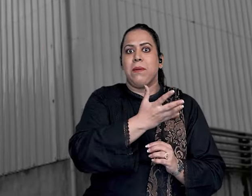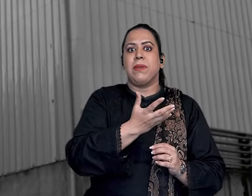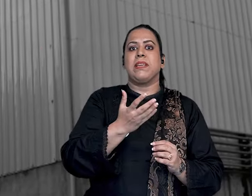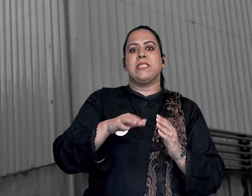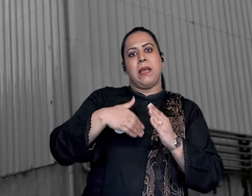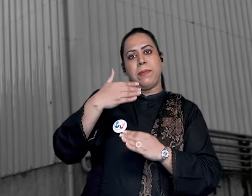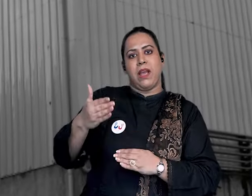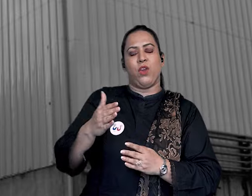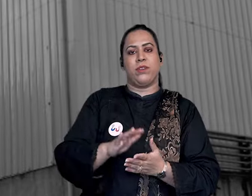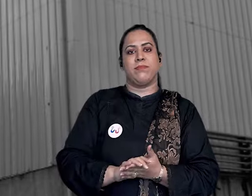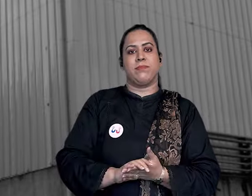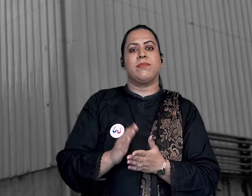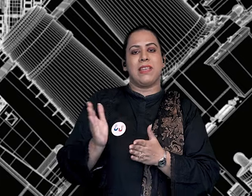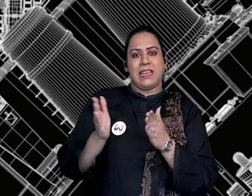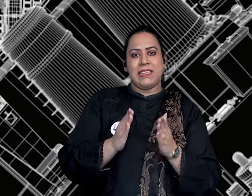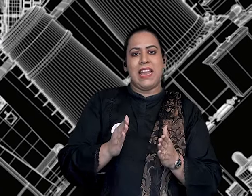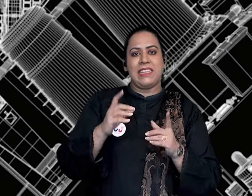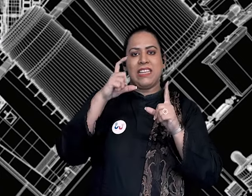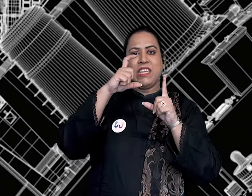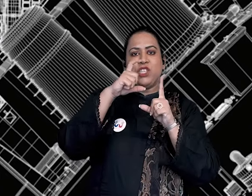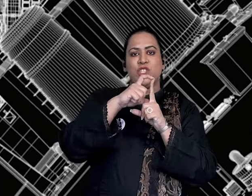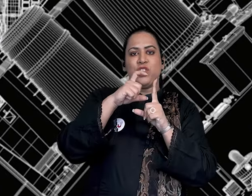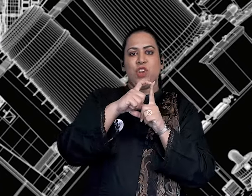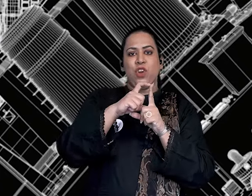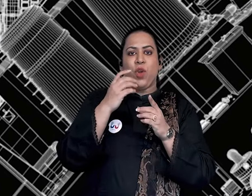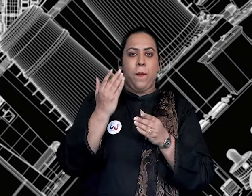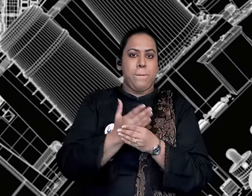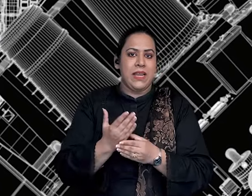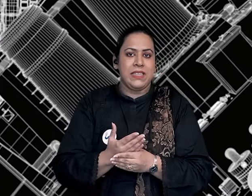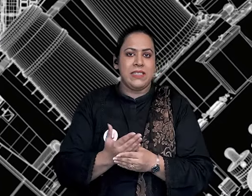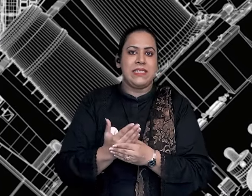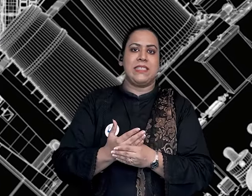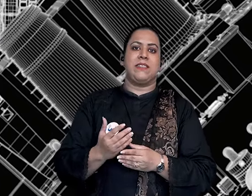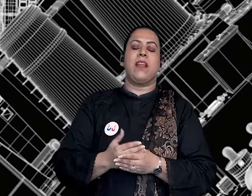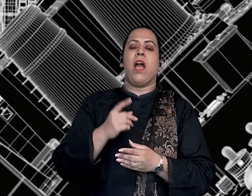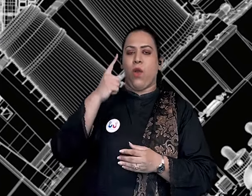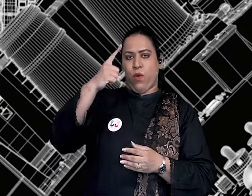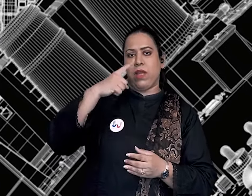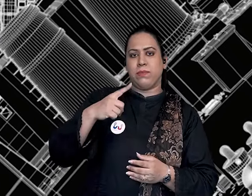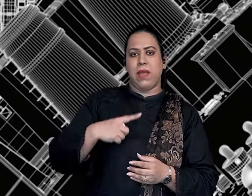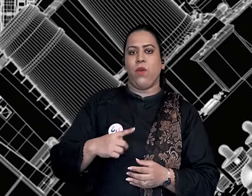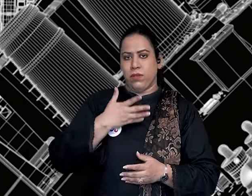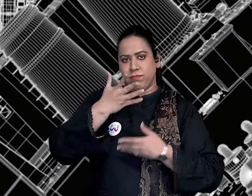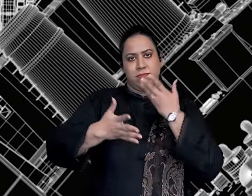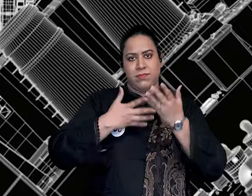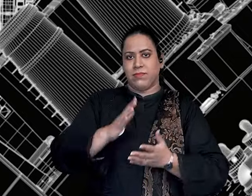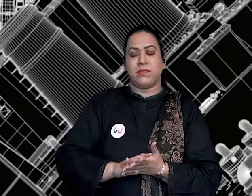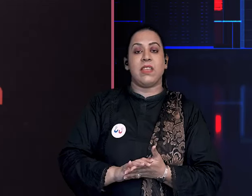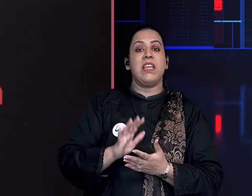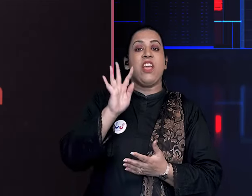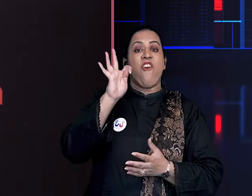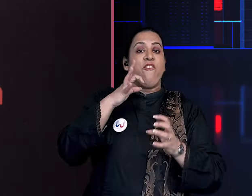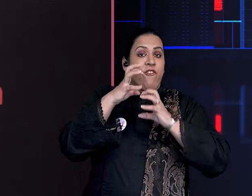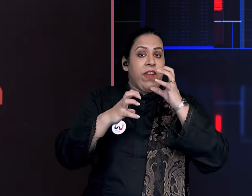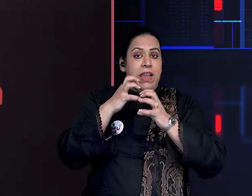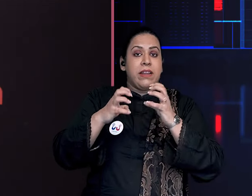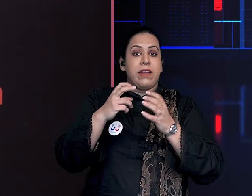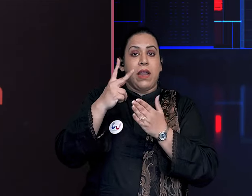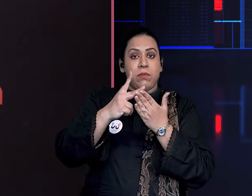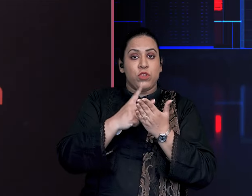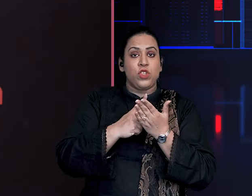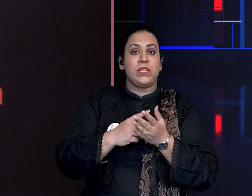October 2020, where I invited 20 artists to come at the factory. And that's a shoe factory,